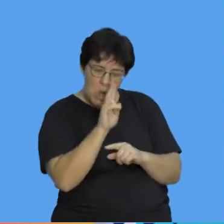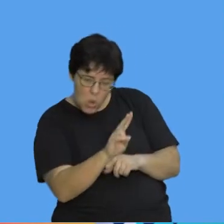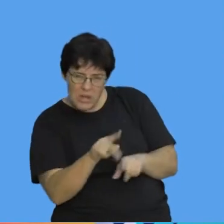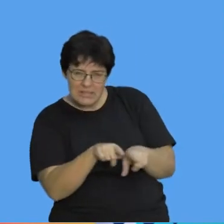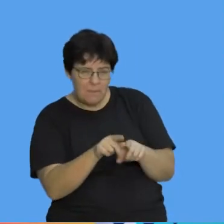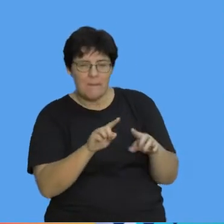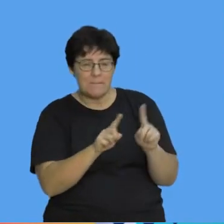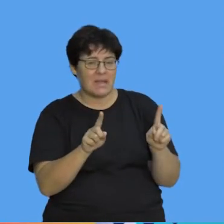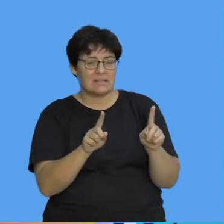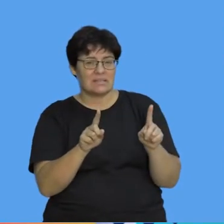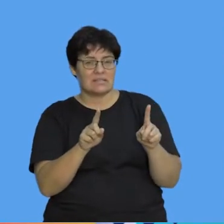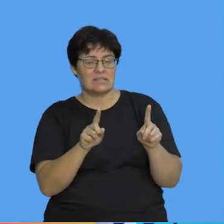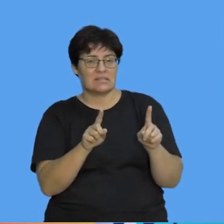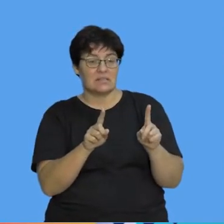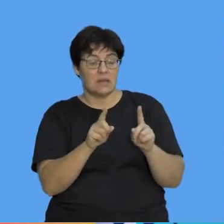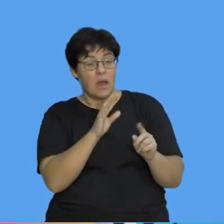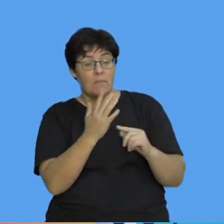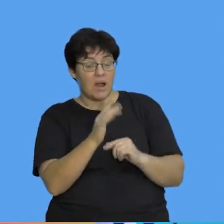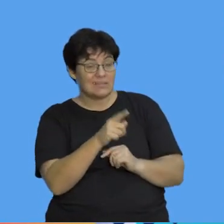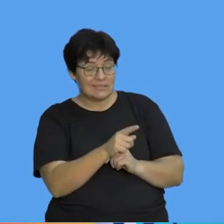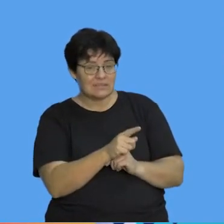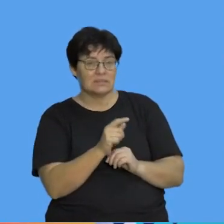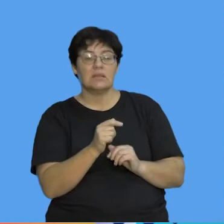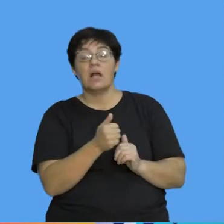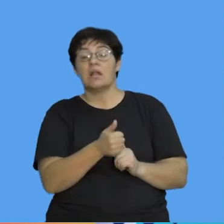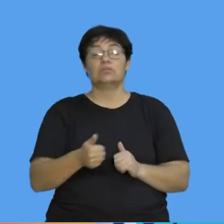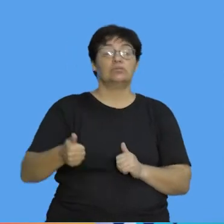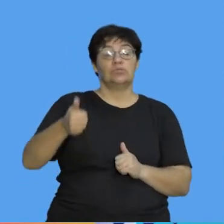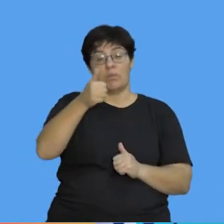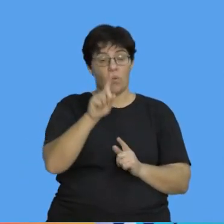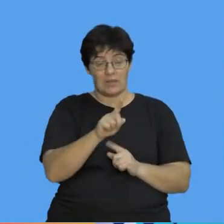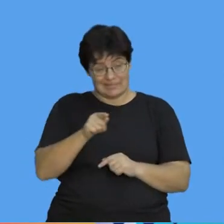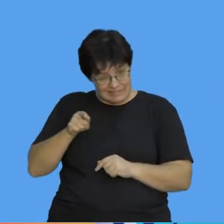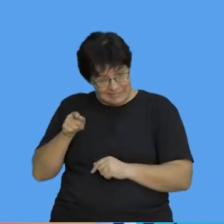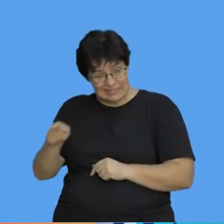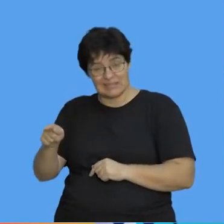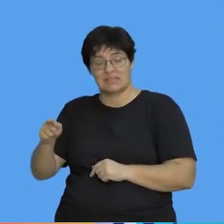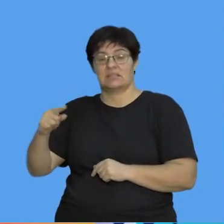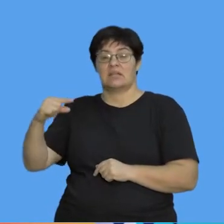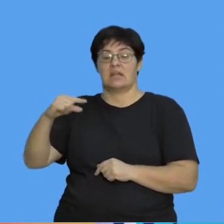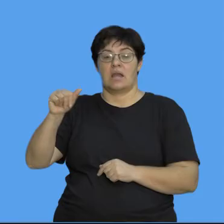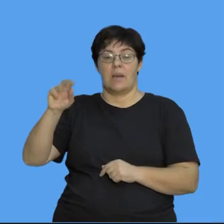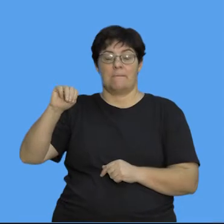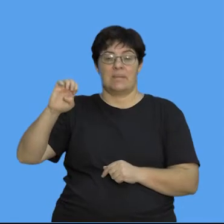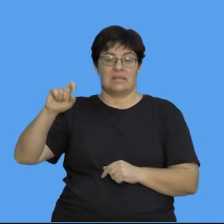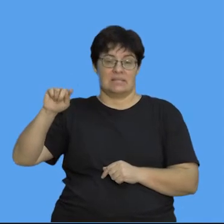or root-like structures, right? And when I get to the plant, my dominant generation is a gametophyte. Now I want you to